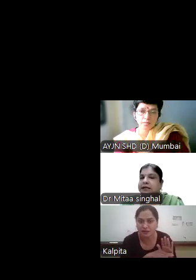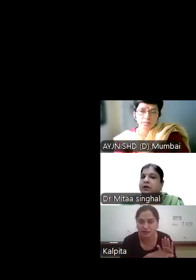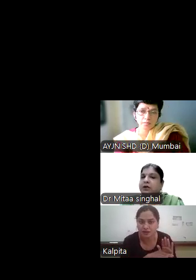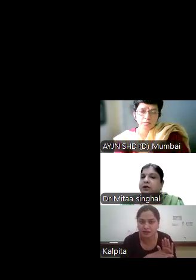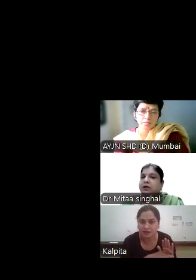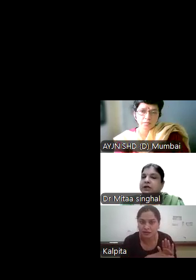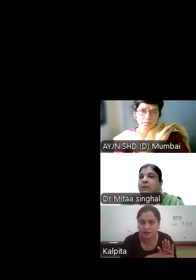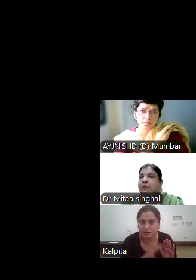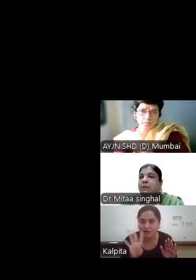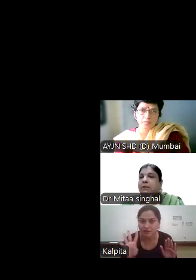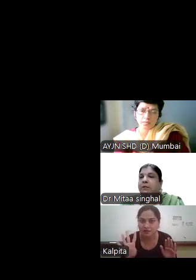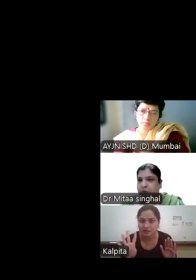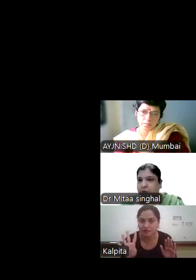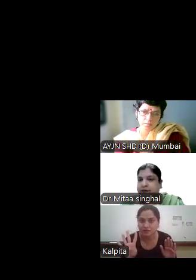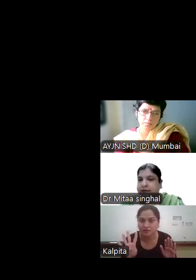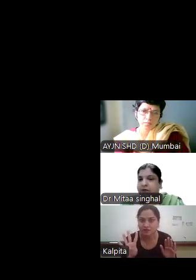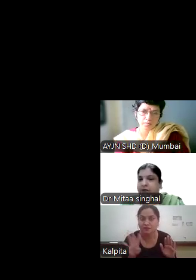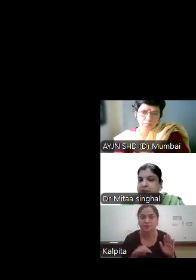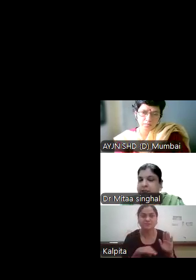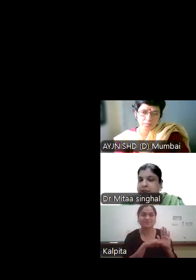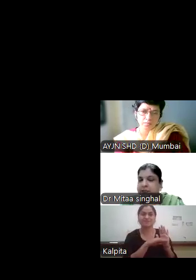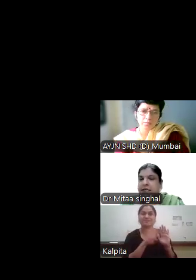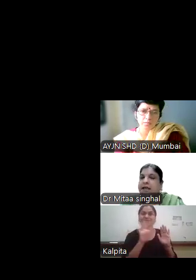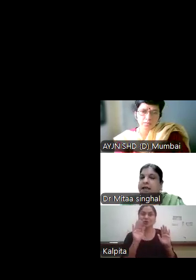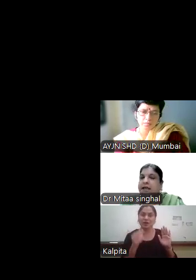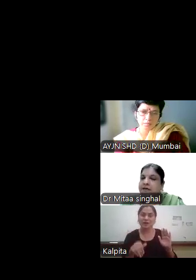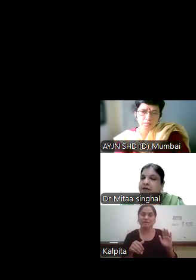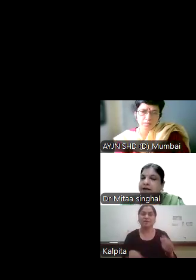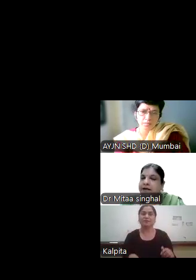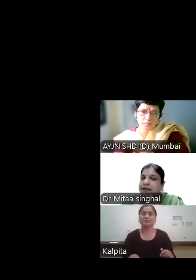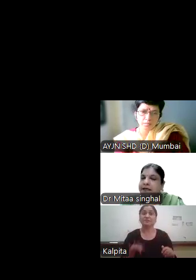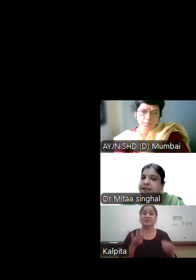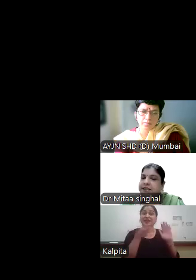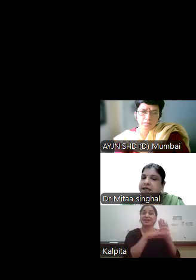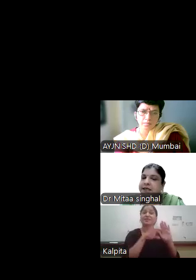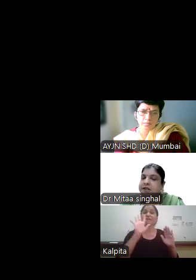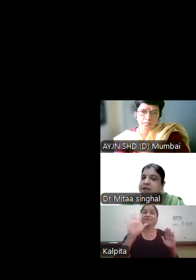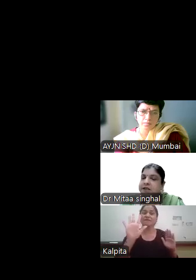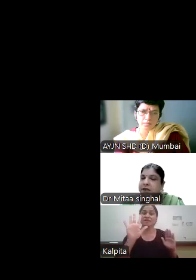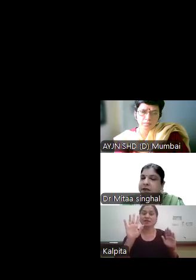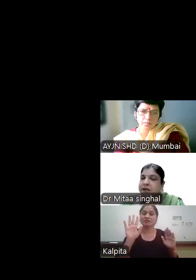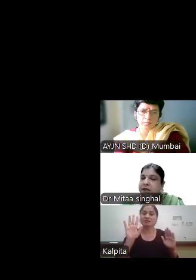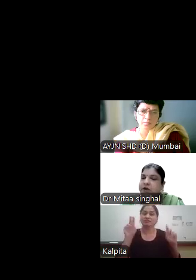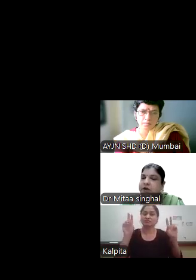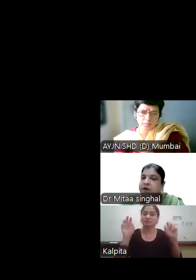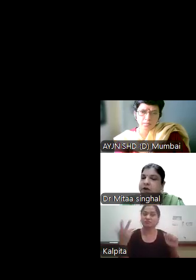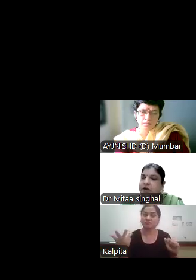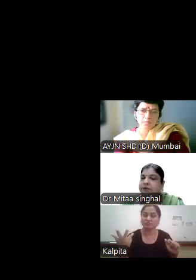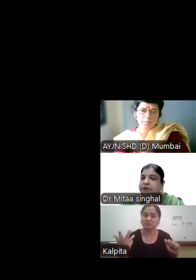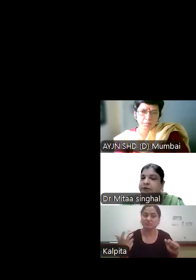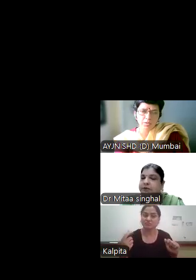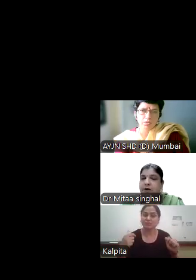mobility device. He may be using a powered mobility wheelchair. Level 5 indicates that he needs almost wheelchair, is